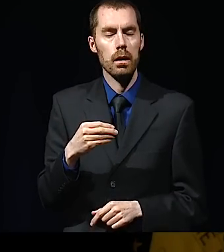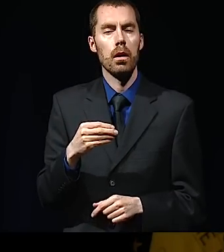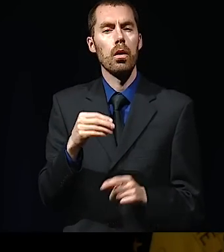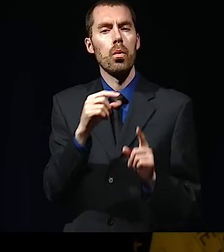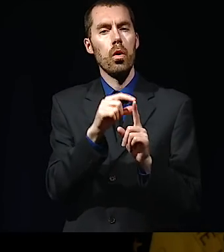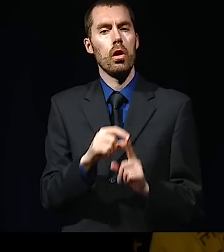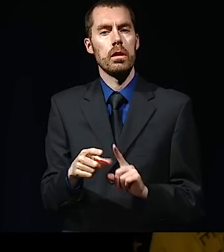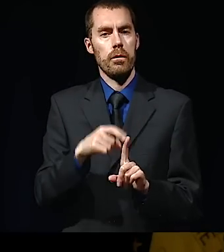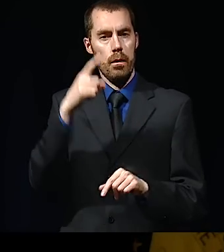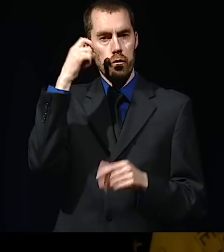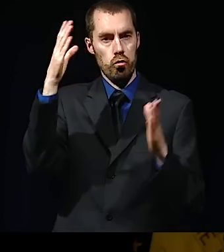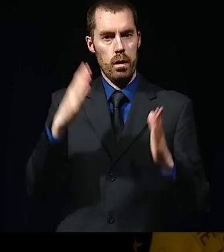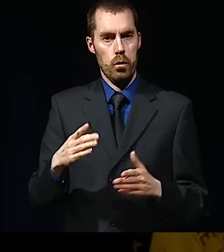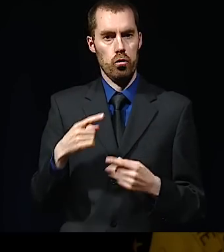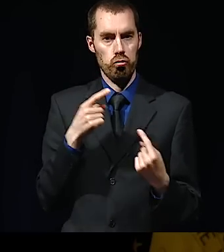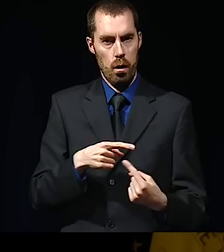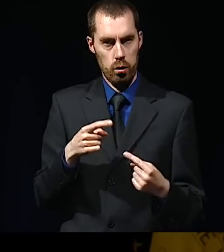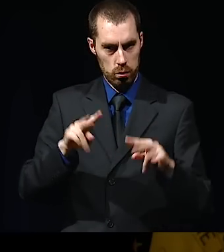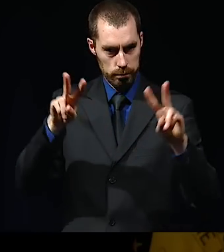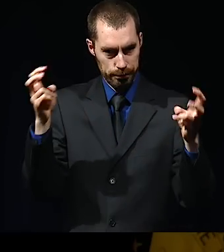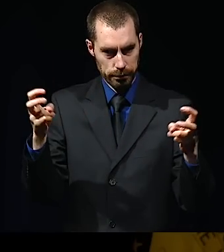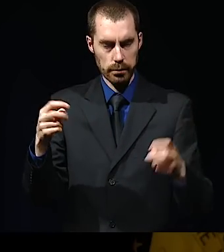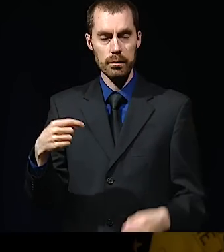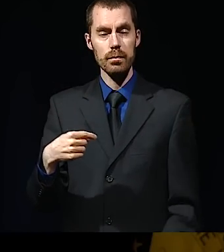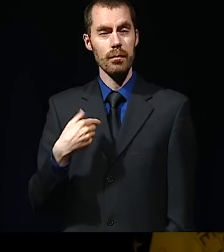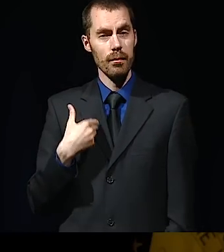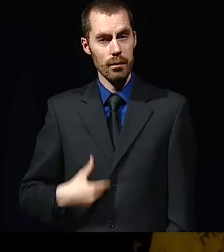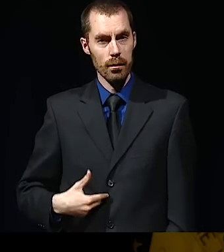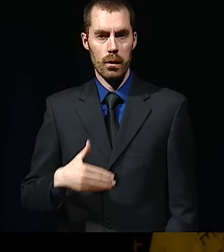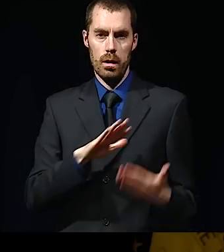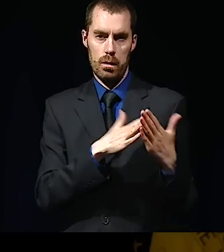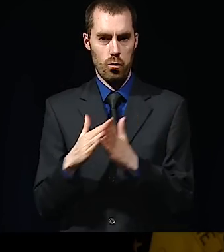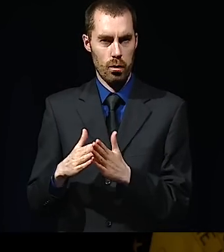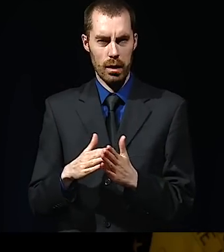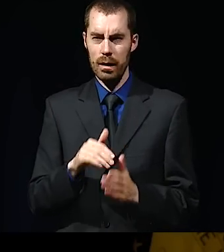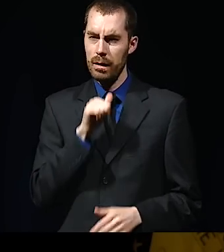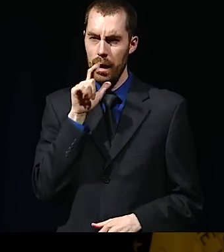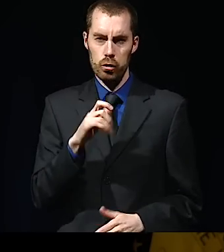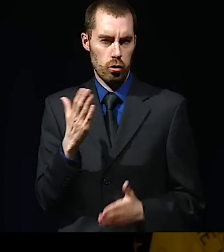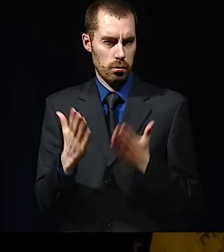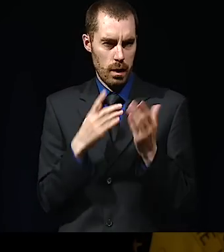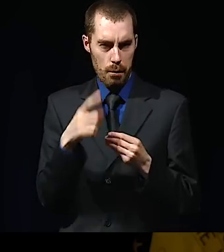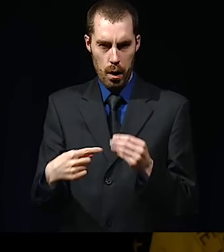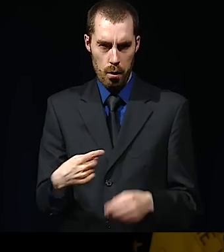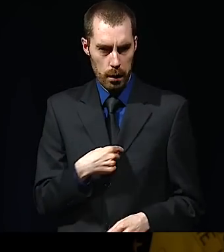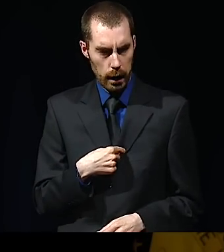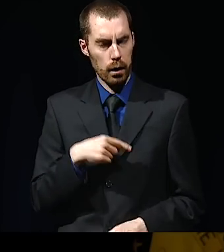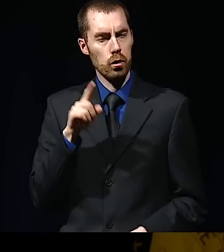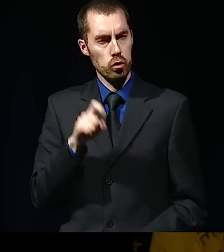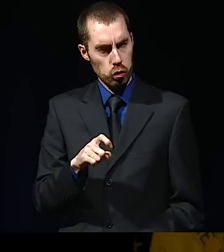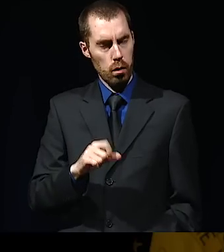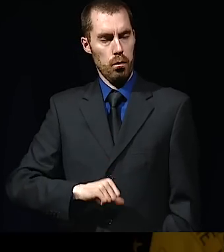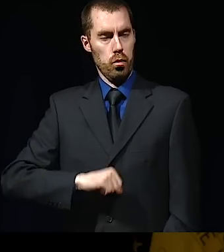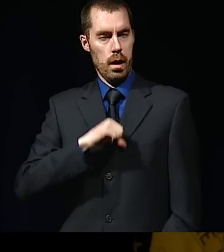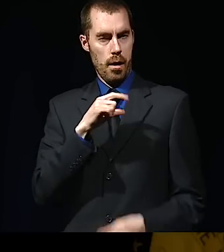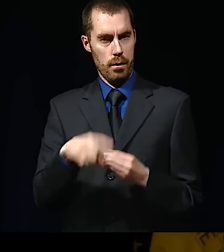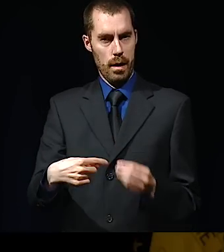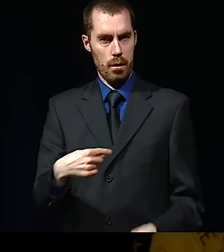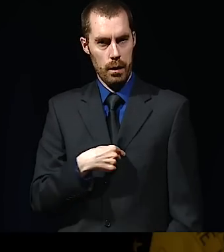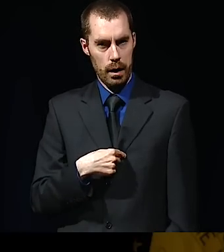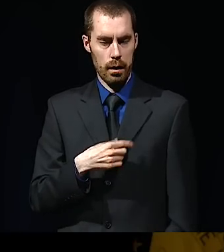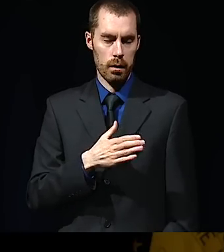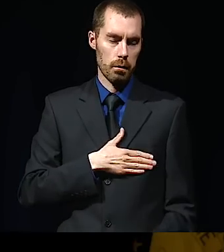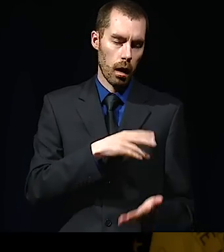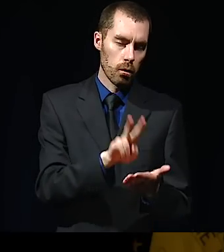struggle. I am a community. I am not something to be ashamed of. I am something to be proud of. My resilience,